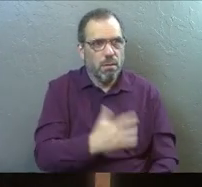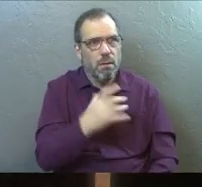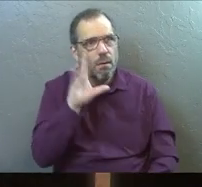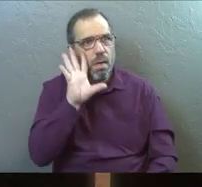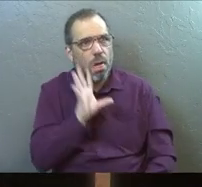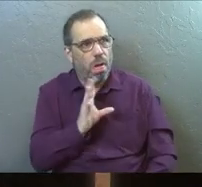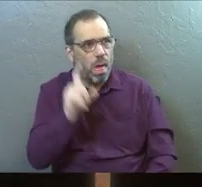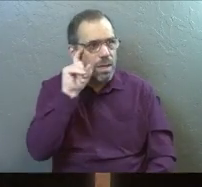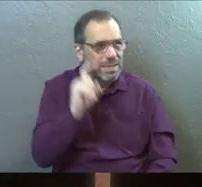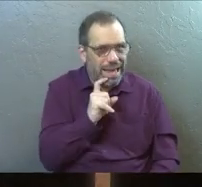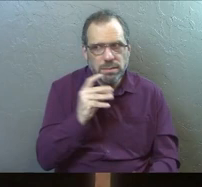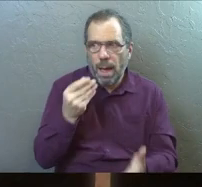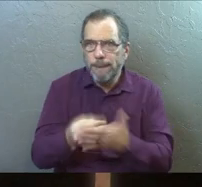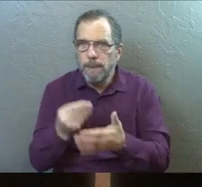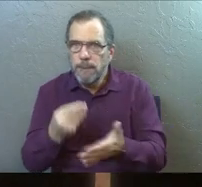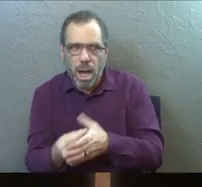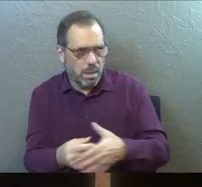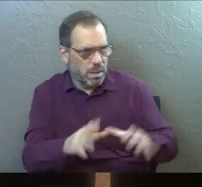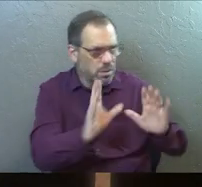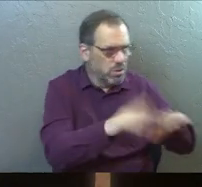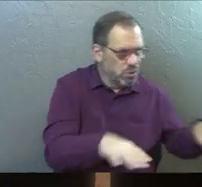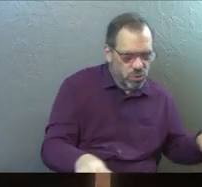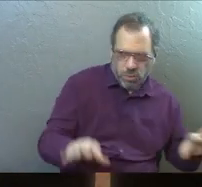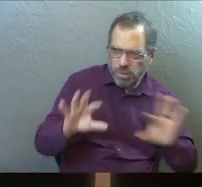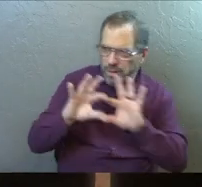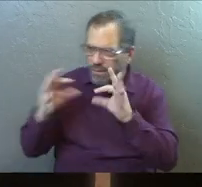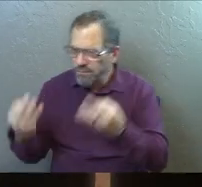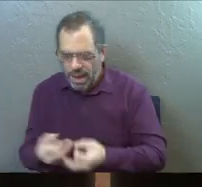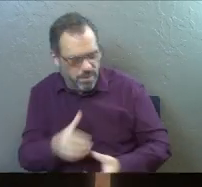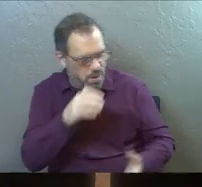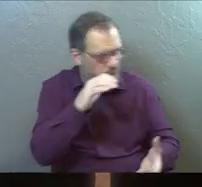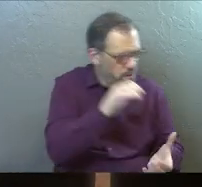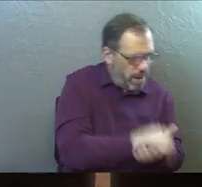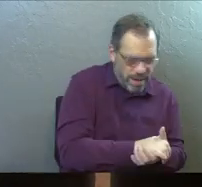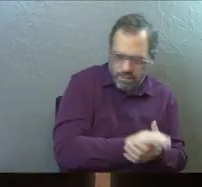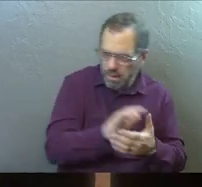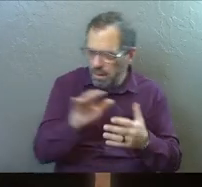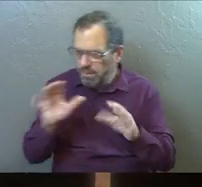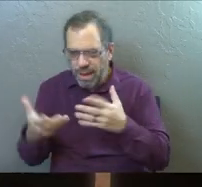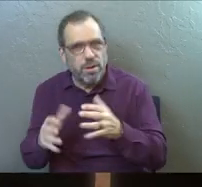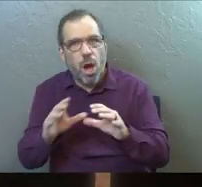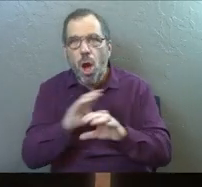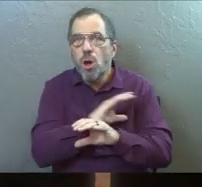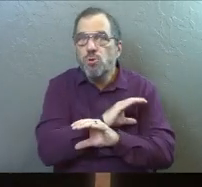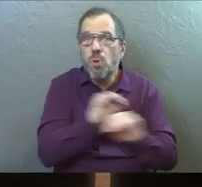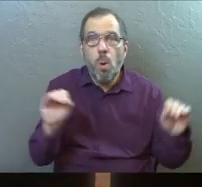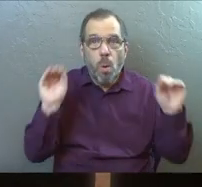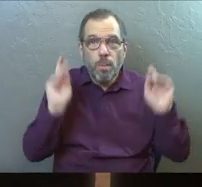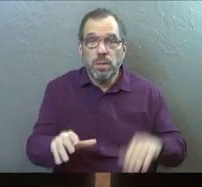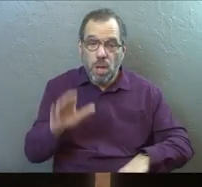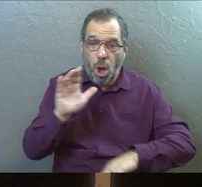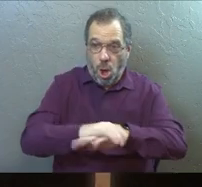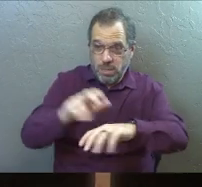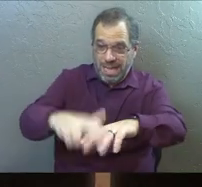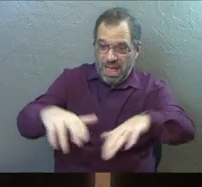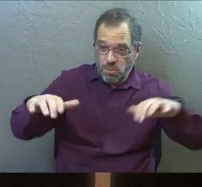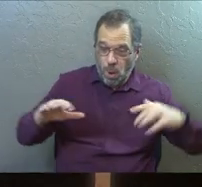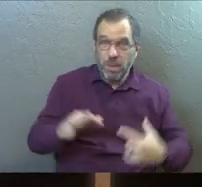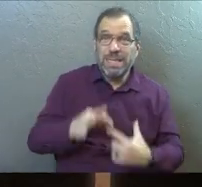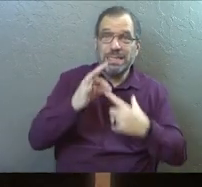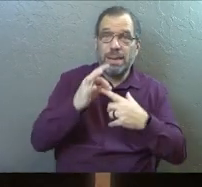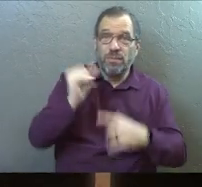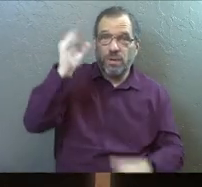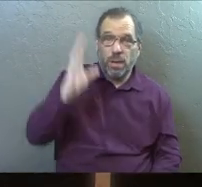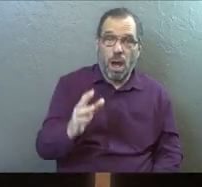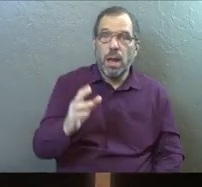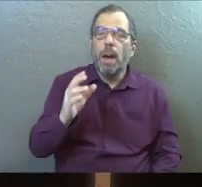life? Do you have a money-centered life? Do you have a children-centered life? See, nobody goes on the throne except God. Amen. And when